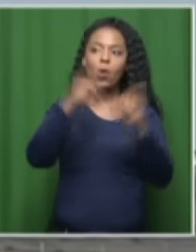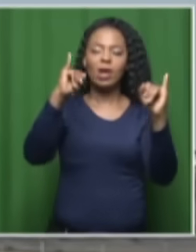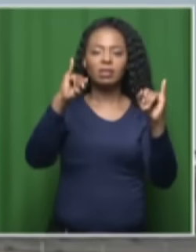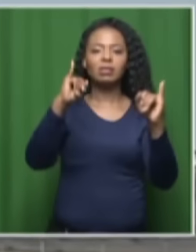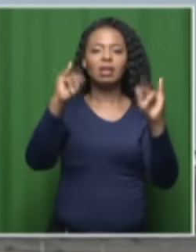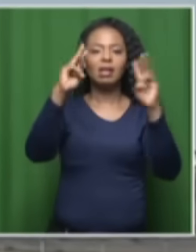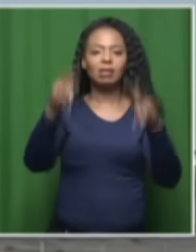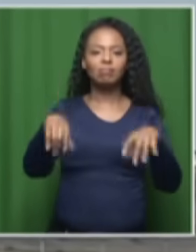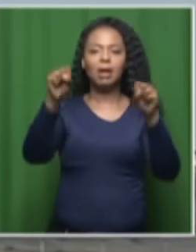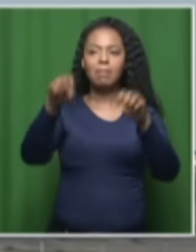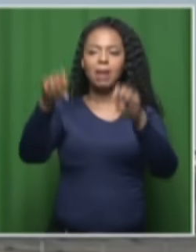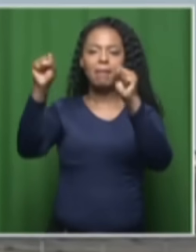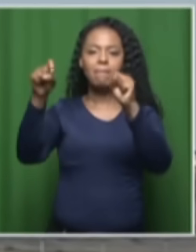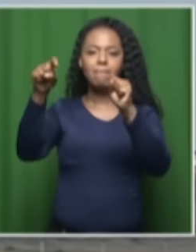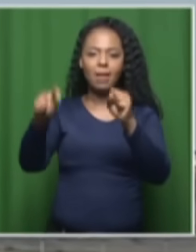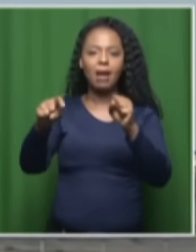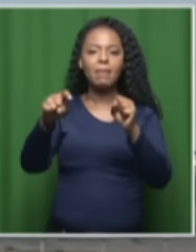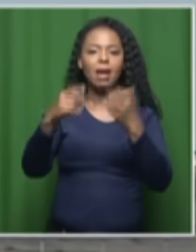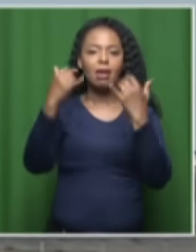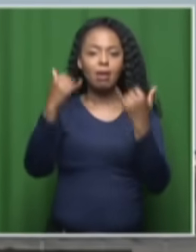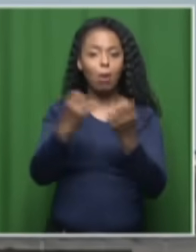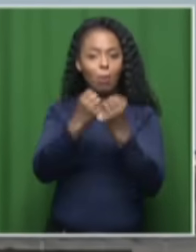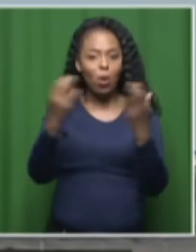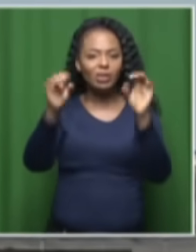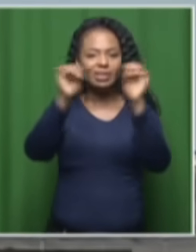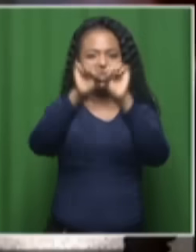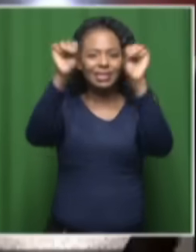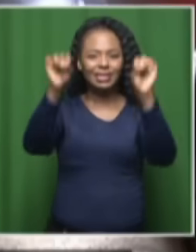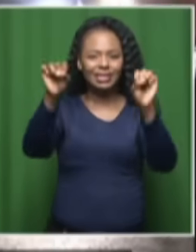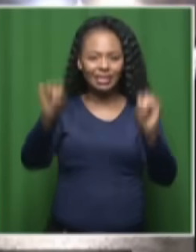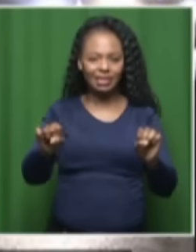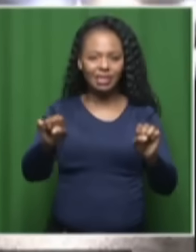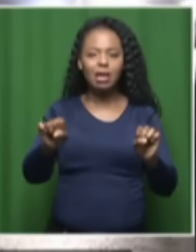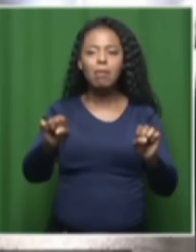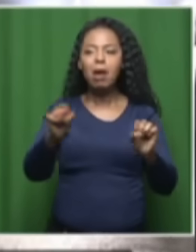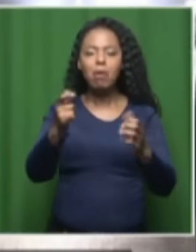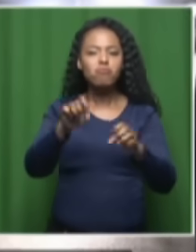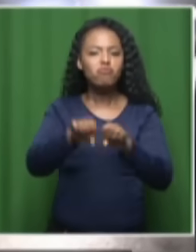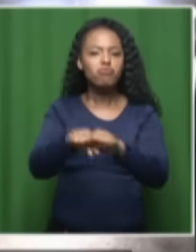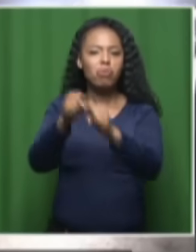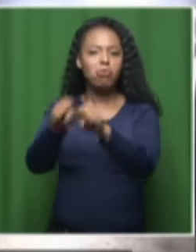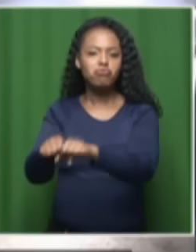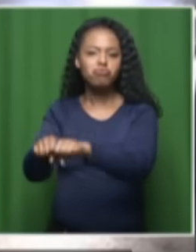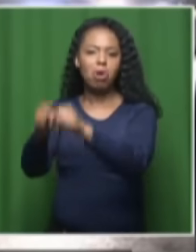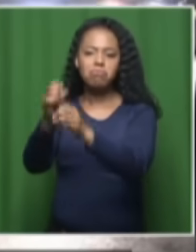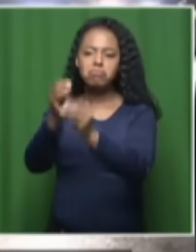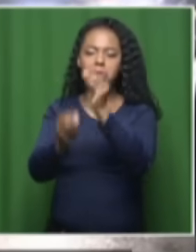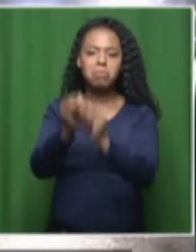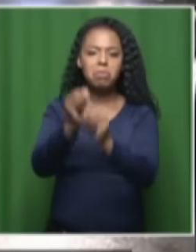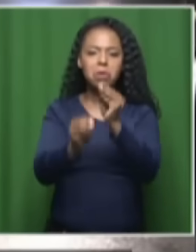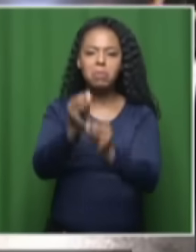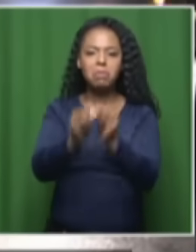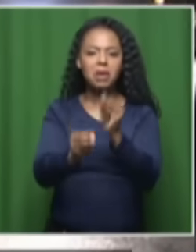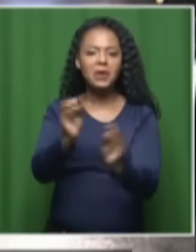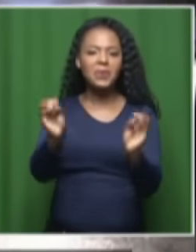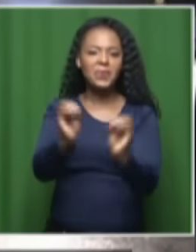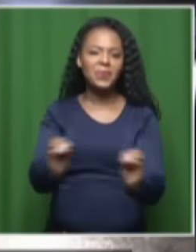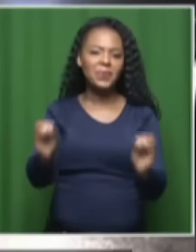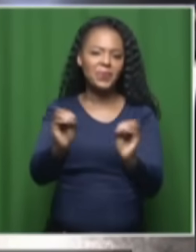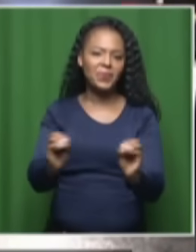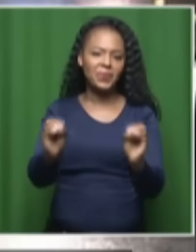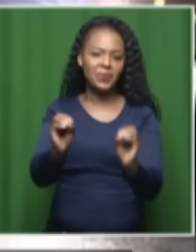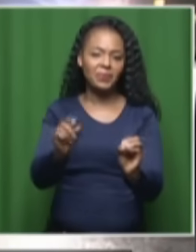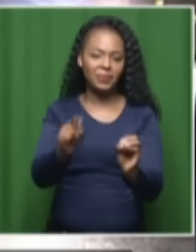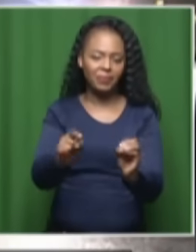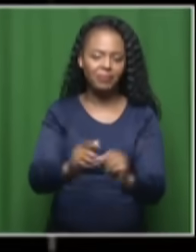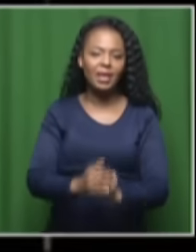outages. And nearly half of Eskom's installed capacity is currently out of service due to unplanned breakdowns and maintenance work.